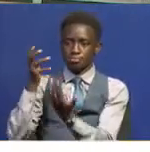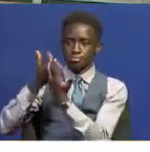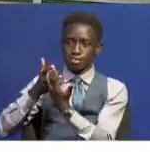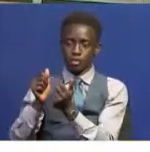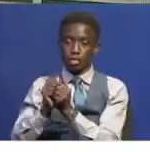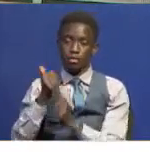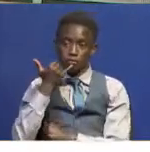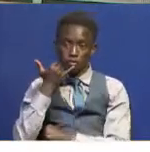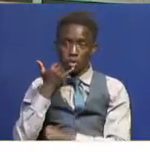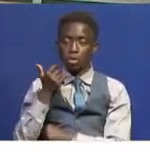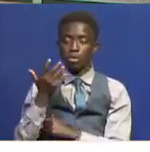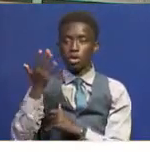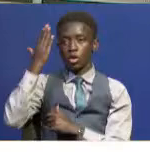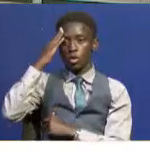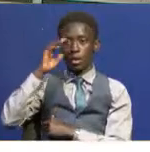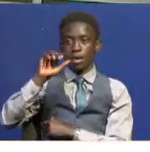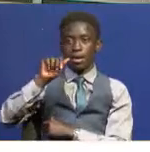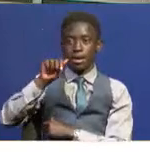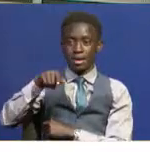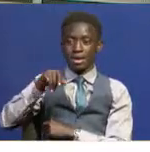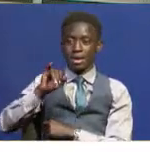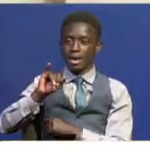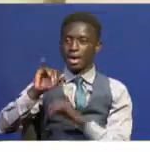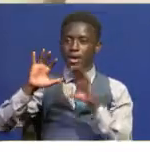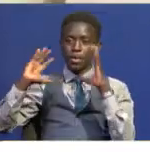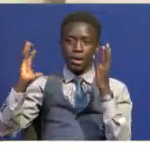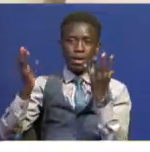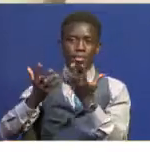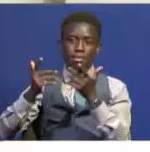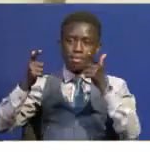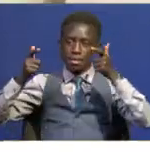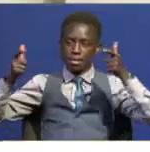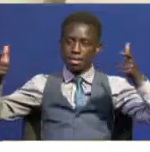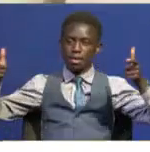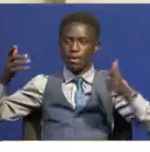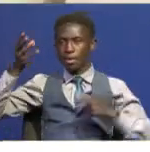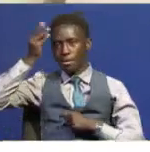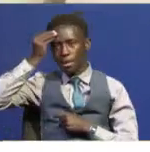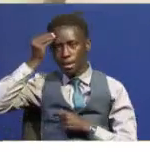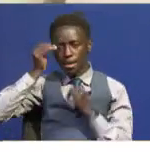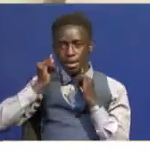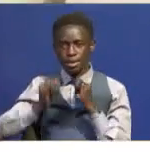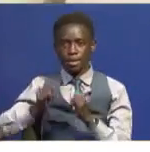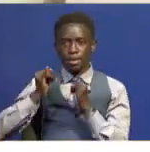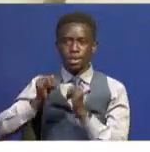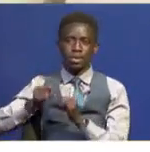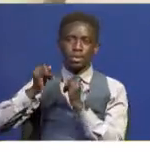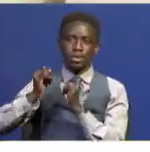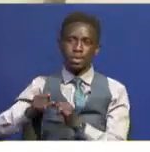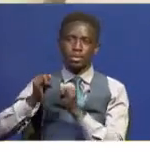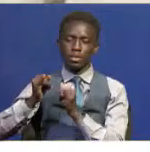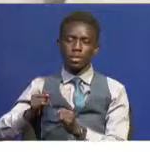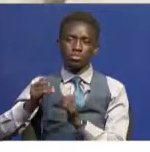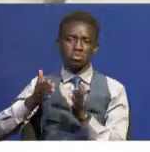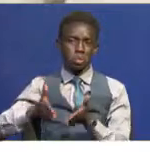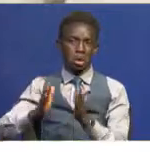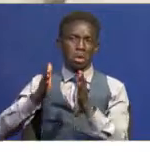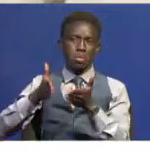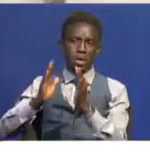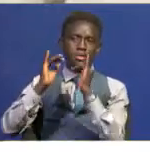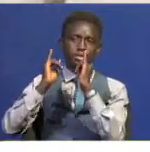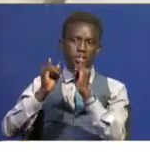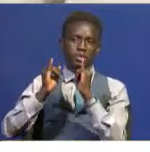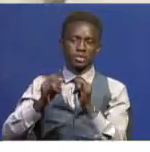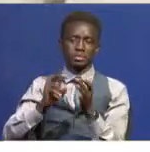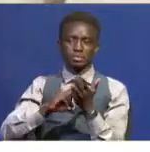And the world of AI is enormous. We keep on learning new ways, we keep on getting into new directions, and